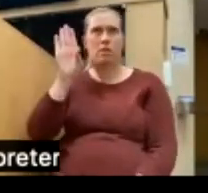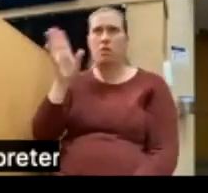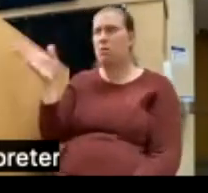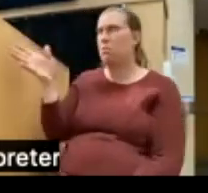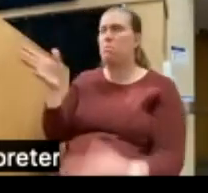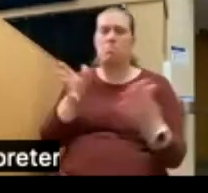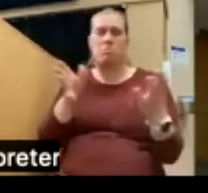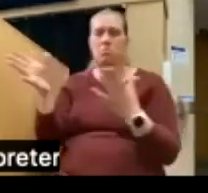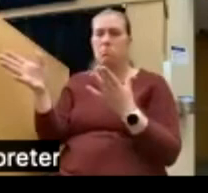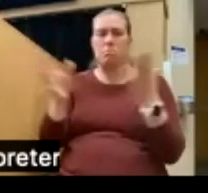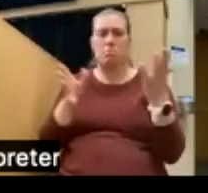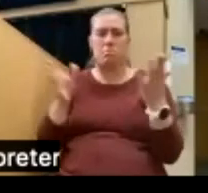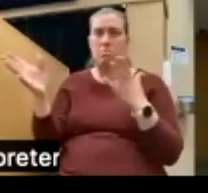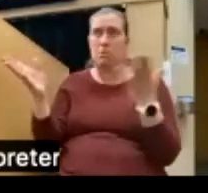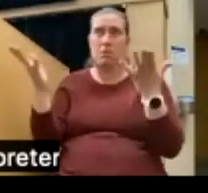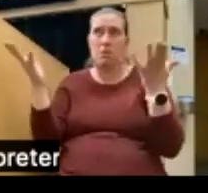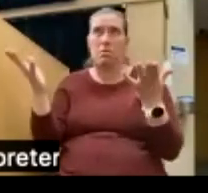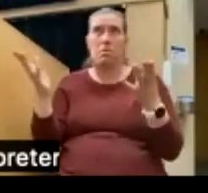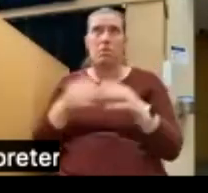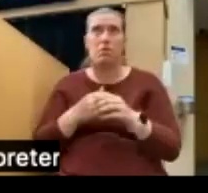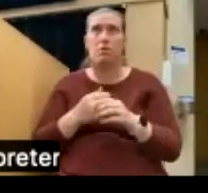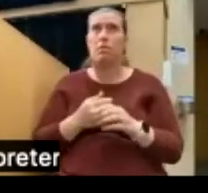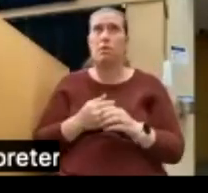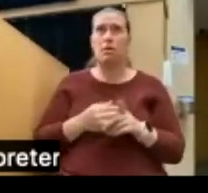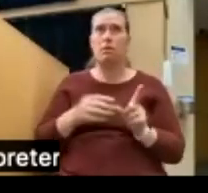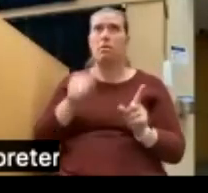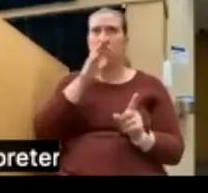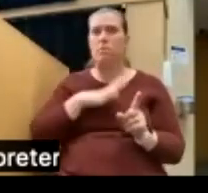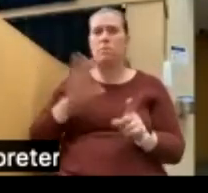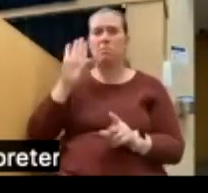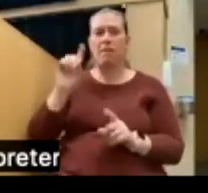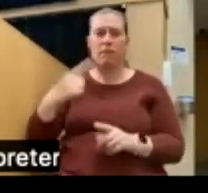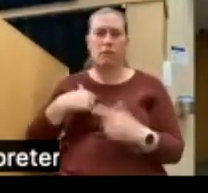Oh, thank you. That was kind of you, because I am looking this way.